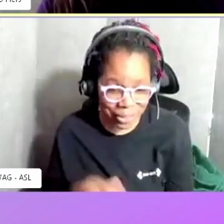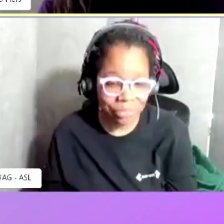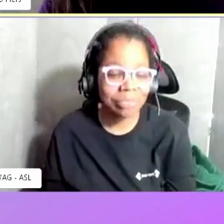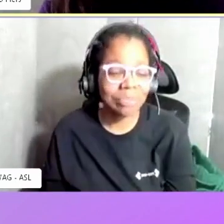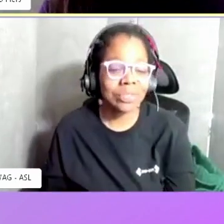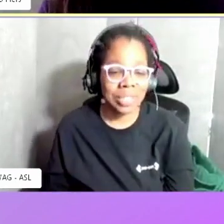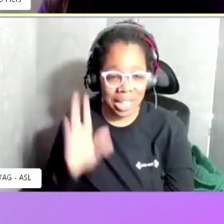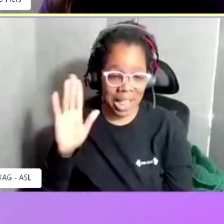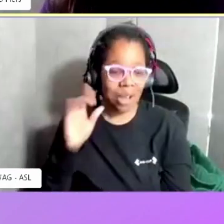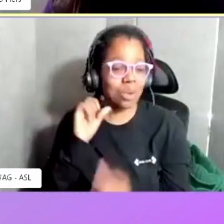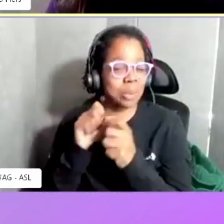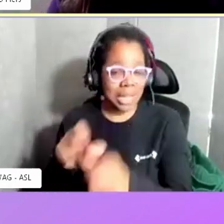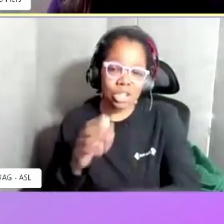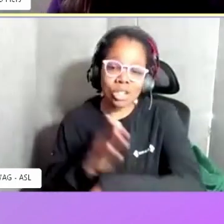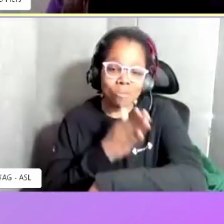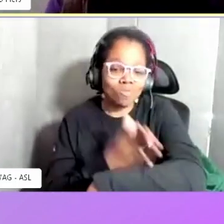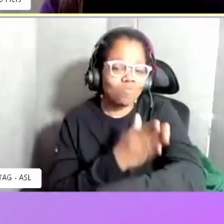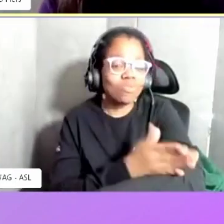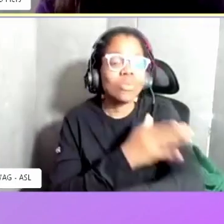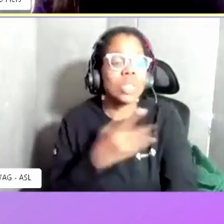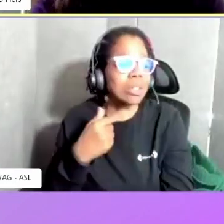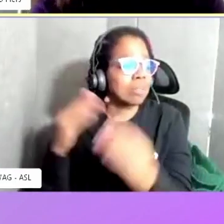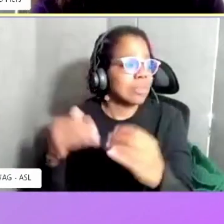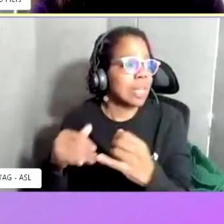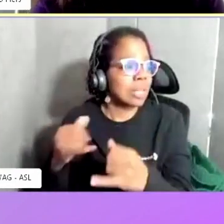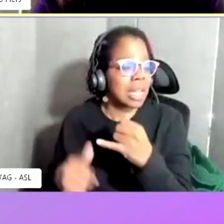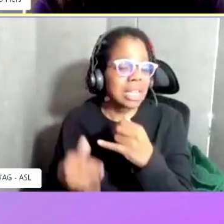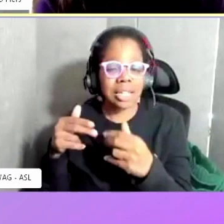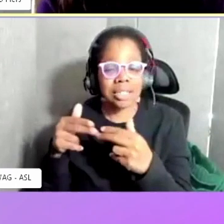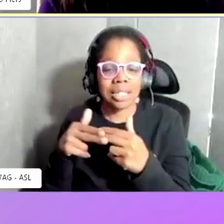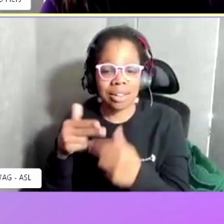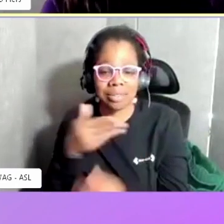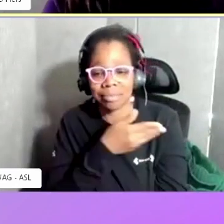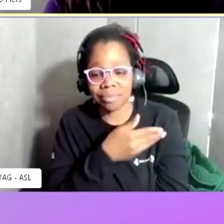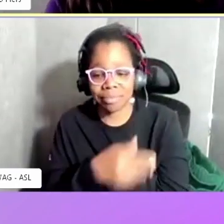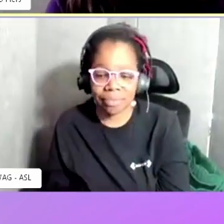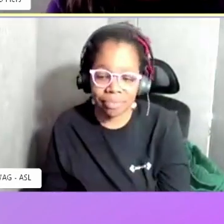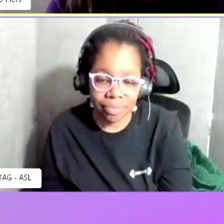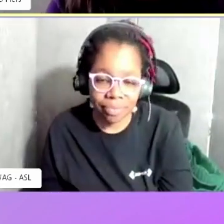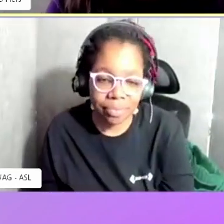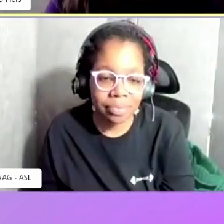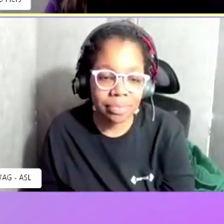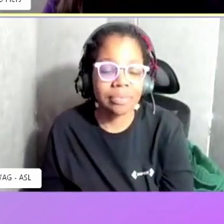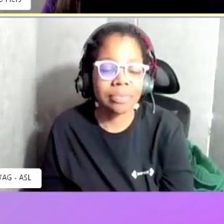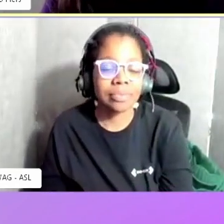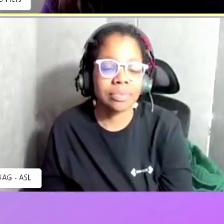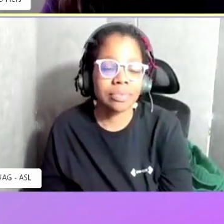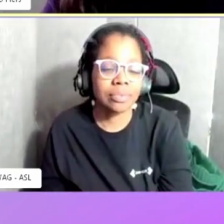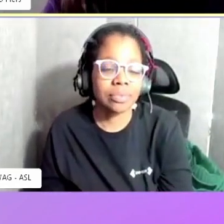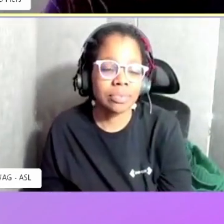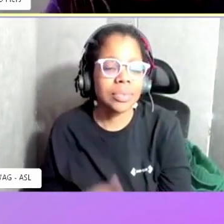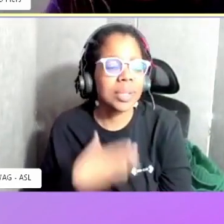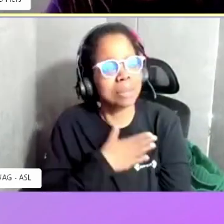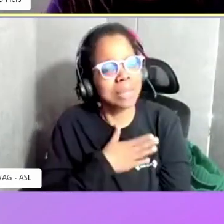That's going to be continued to work on. And let's go to my last slide to highlight, please